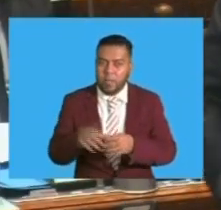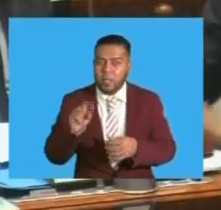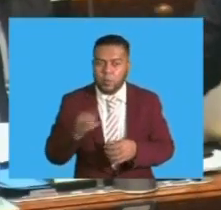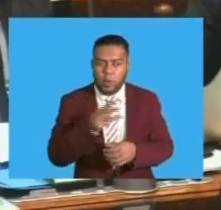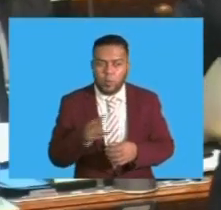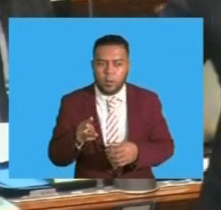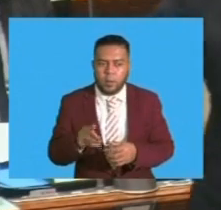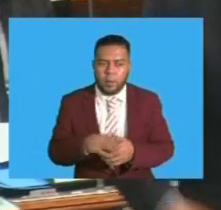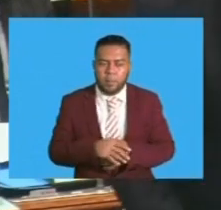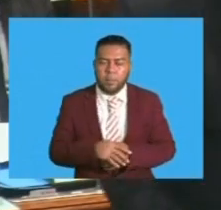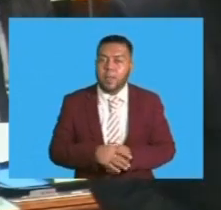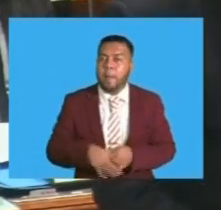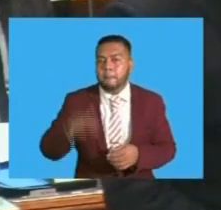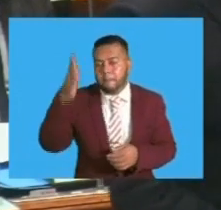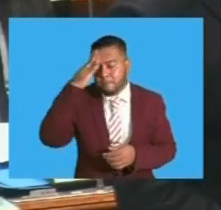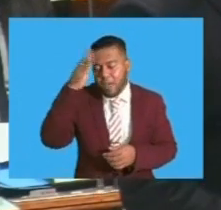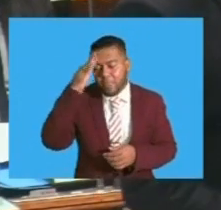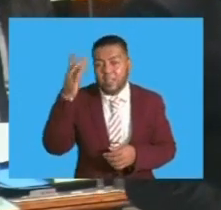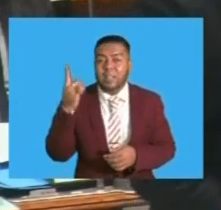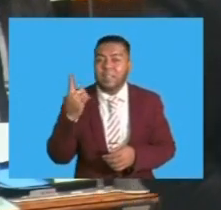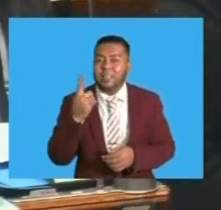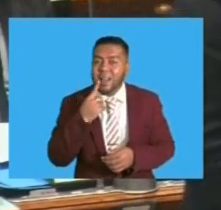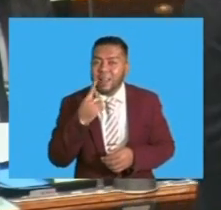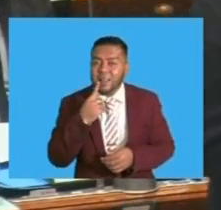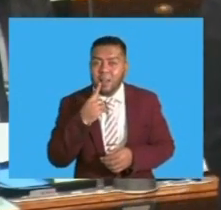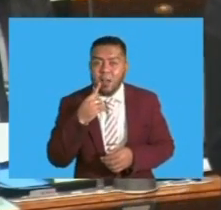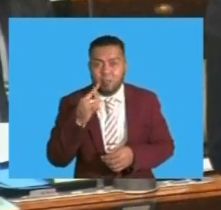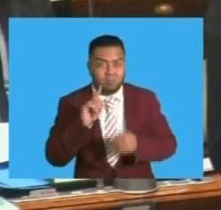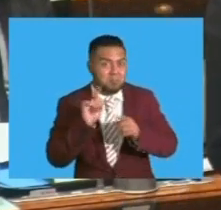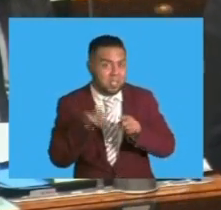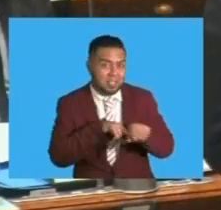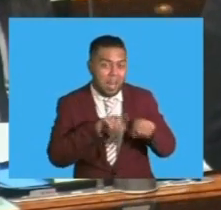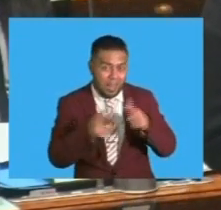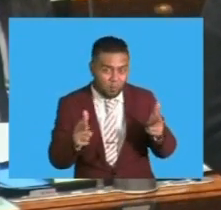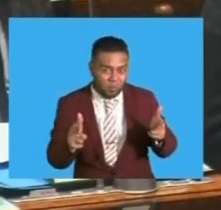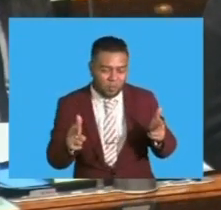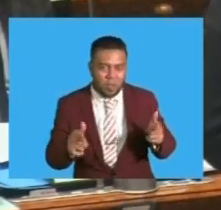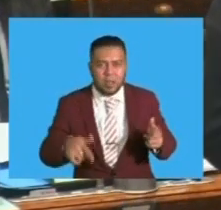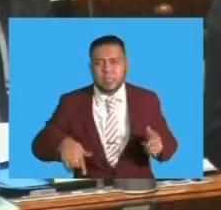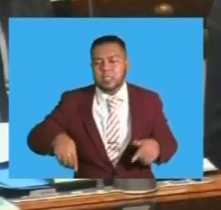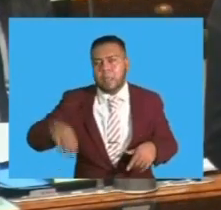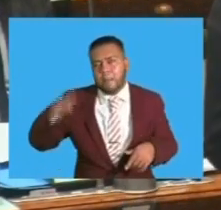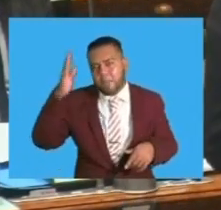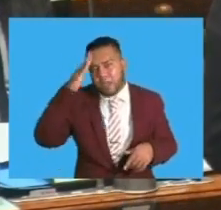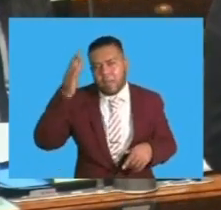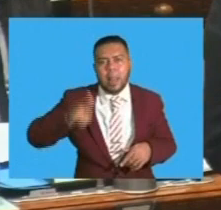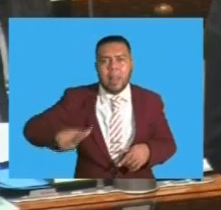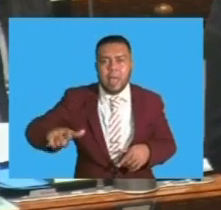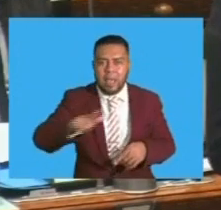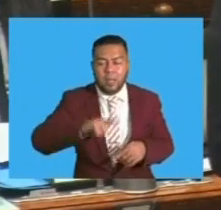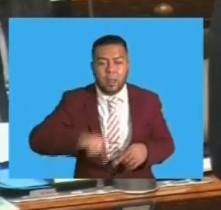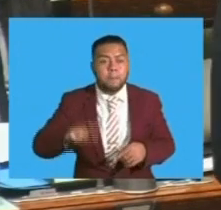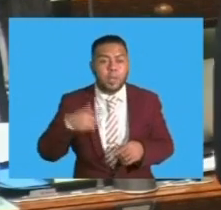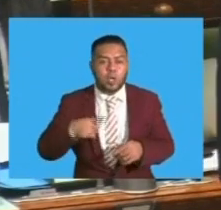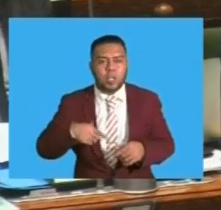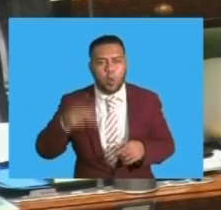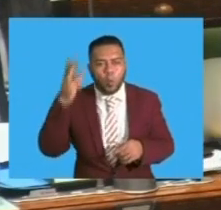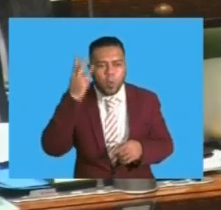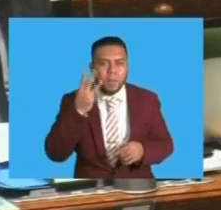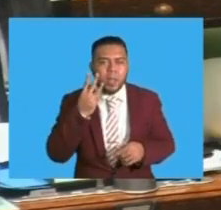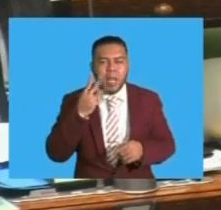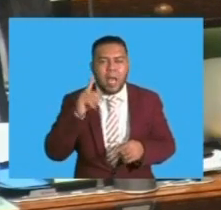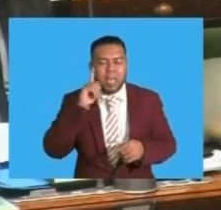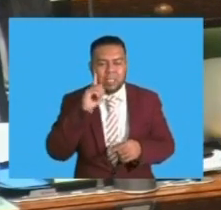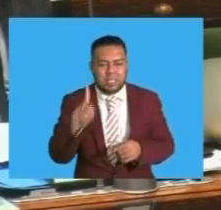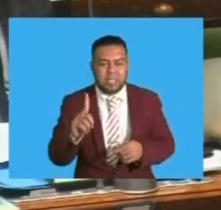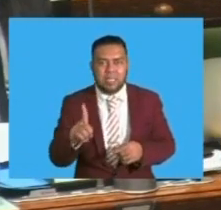like mother tongue, motherland, because the women are seen as the people